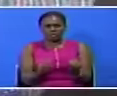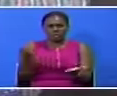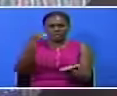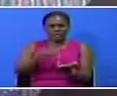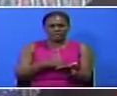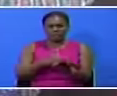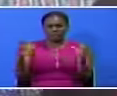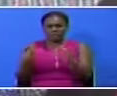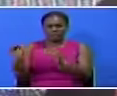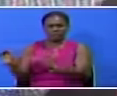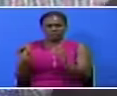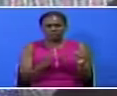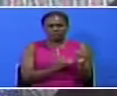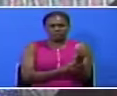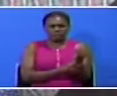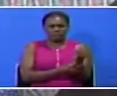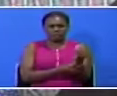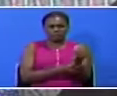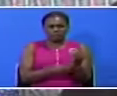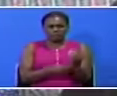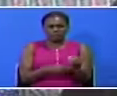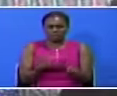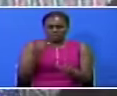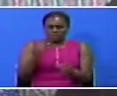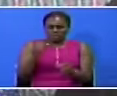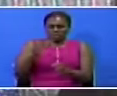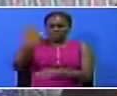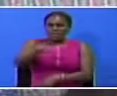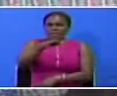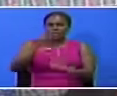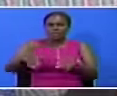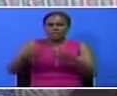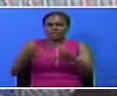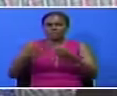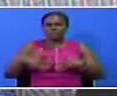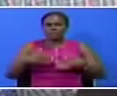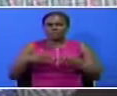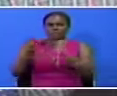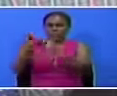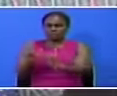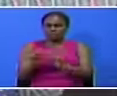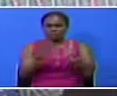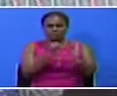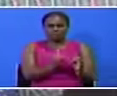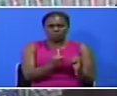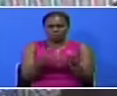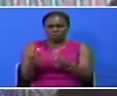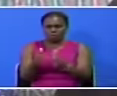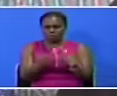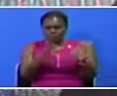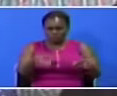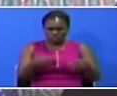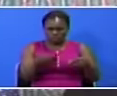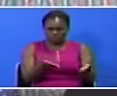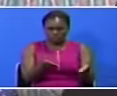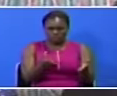hopping. Na tunadai amendment tunaweza kufanya hata kutuingia bunge tupatie hawa watu walikuwa wameingia independent candidates an opportunity ya